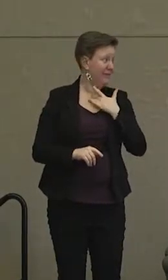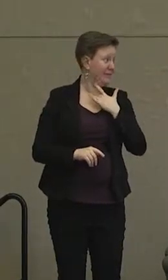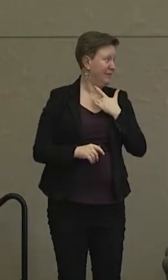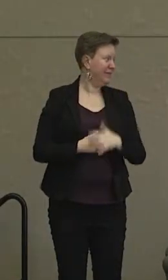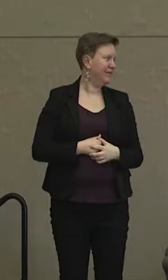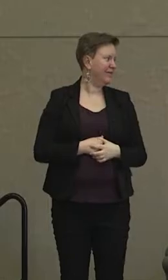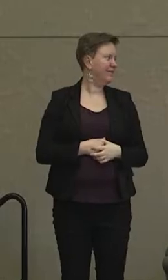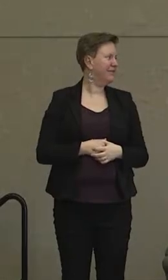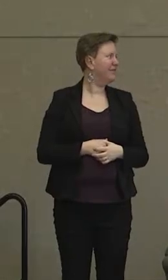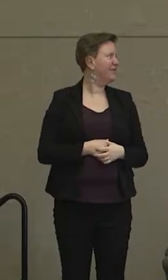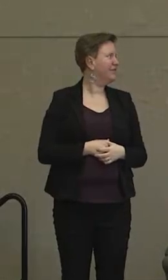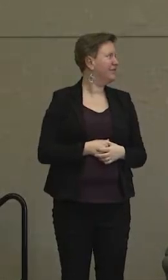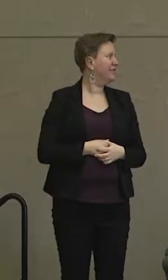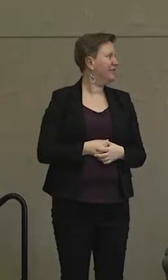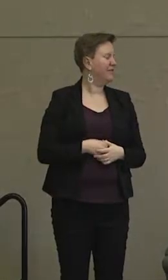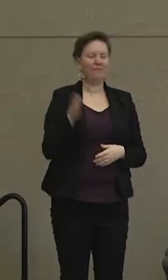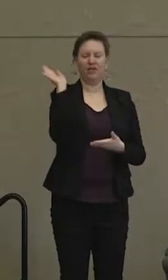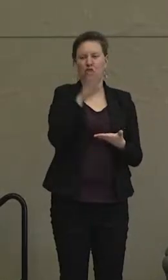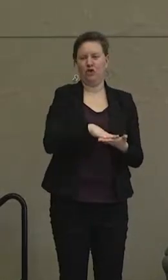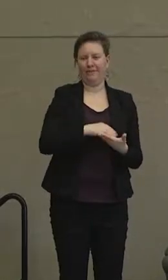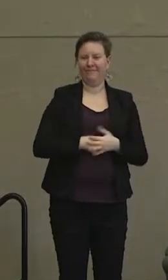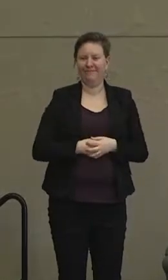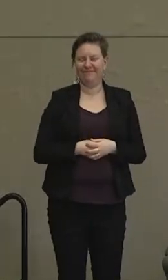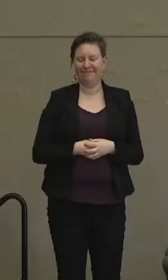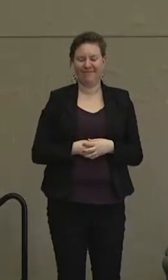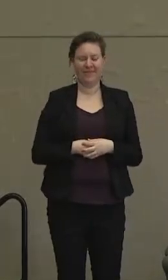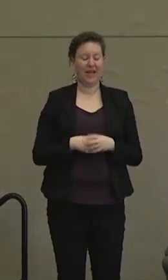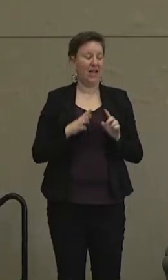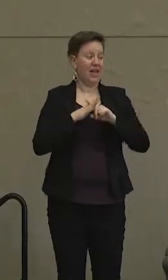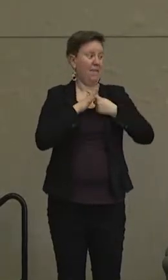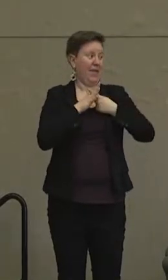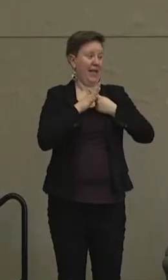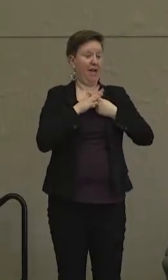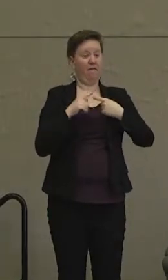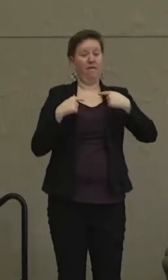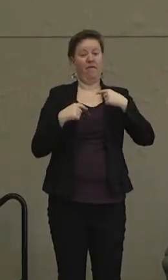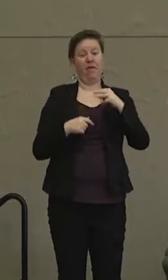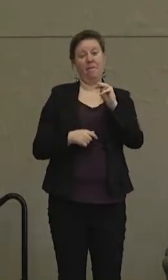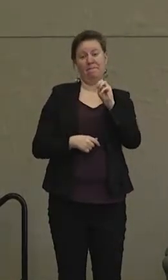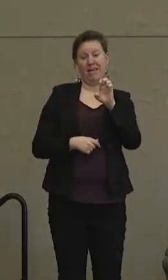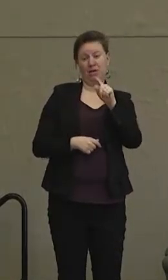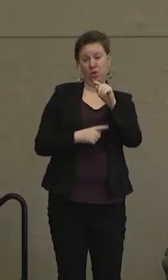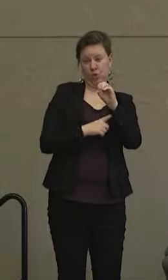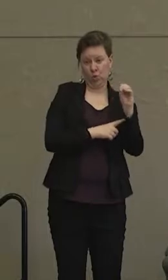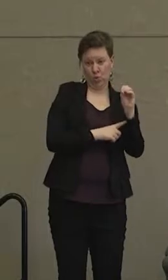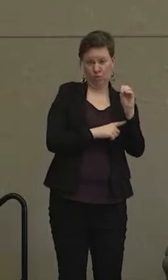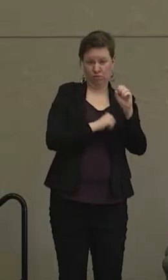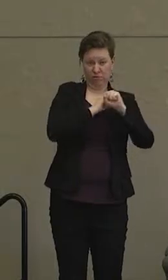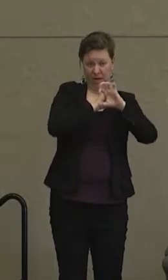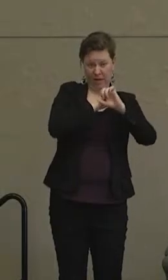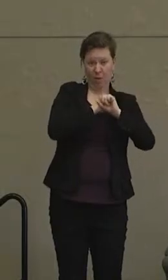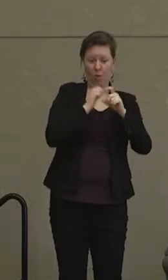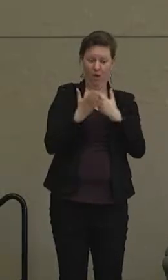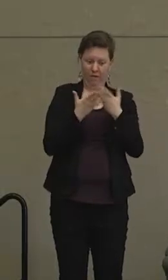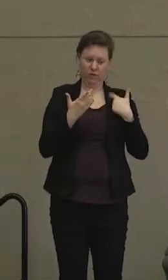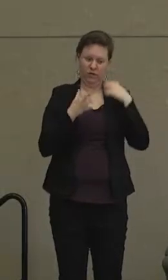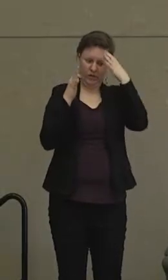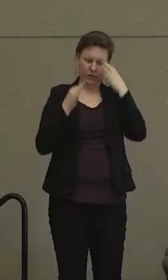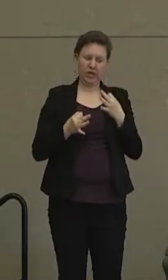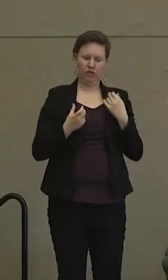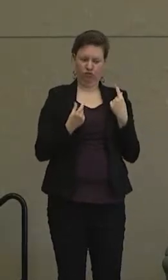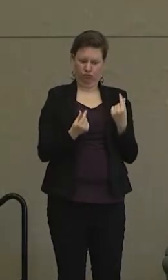All right, maybe I'll close it. Okay. So at the beginning of the Me Too campaign, one of the things that we decided to do